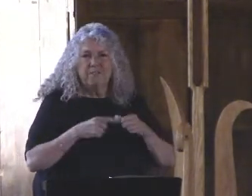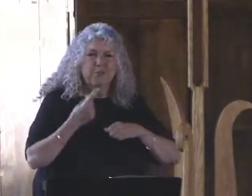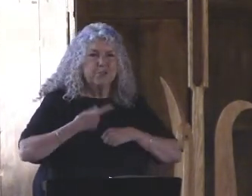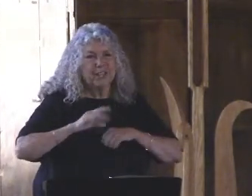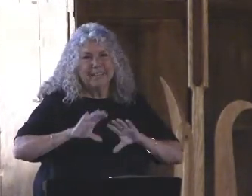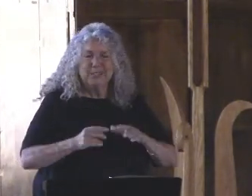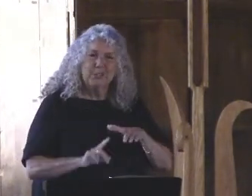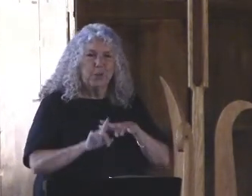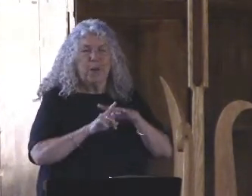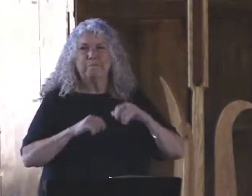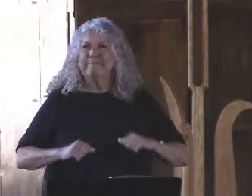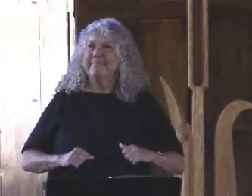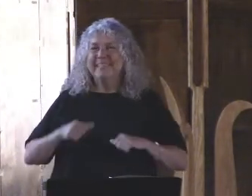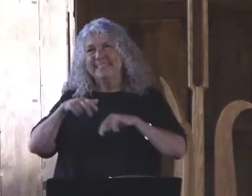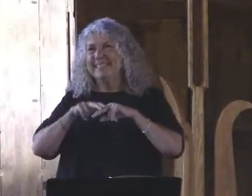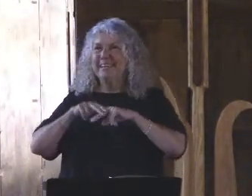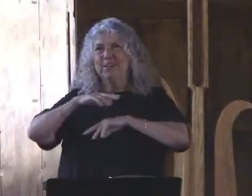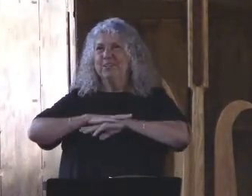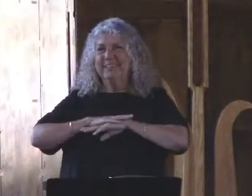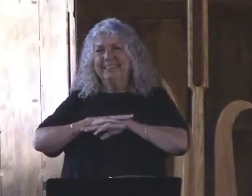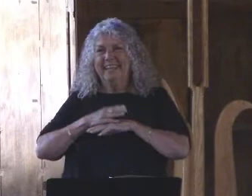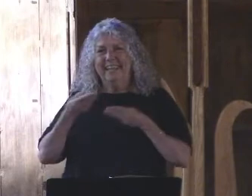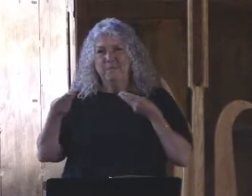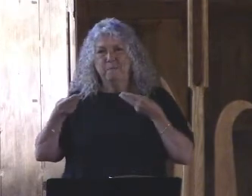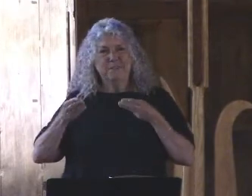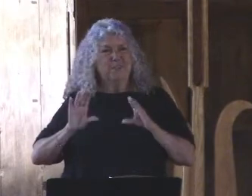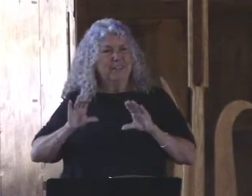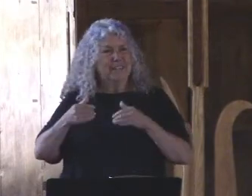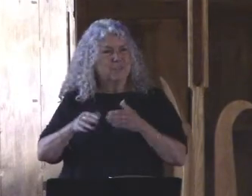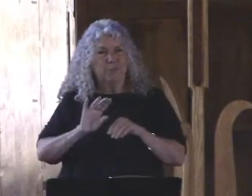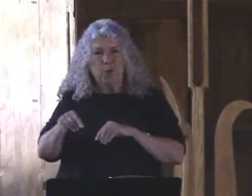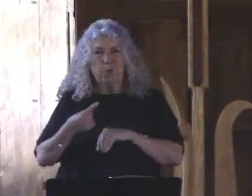day of classes, there she was, seated at her desk in the ministry classroom,